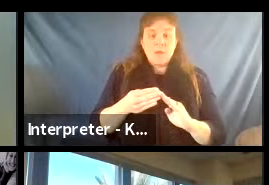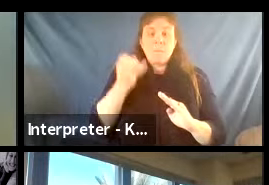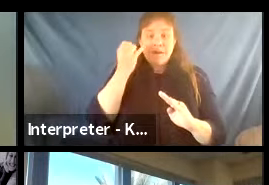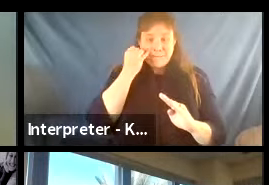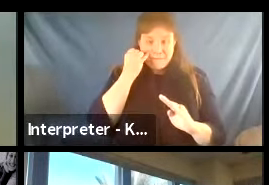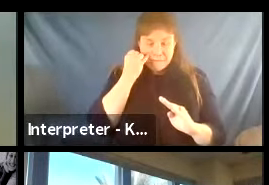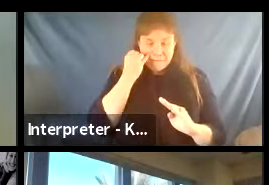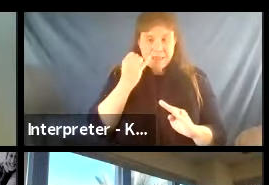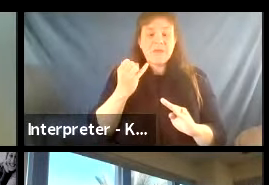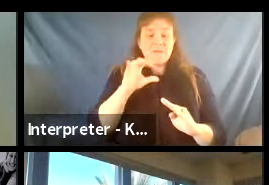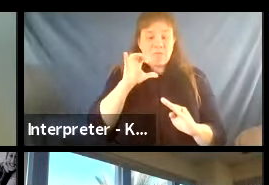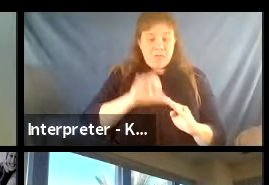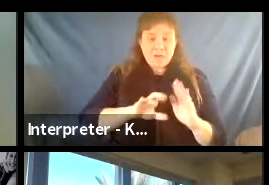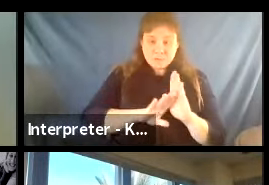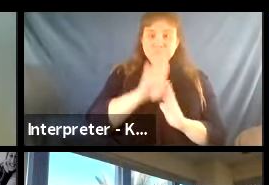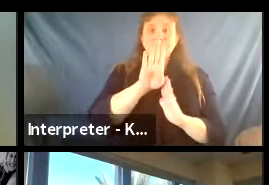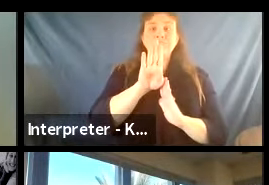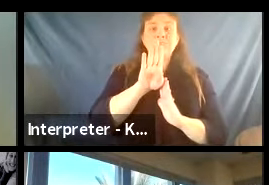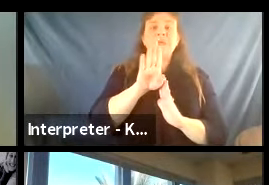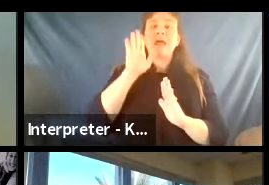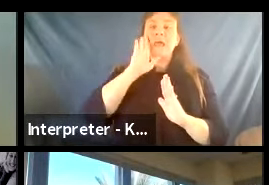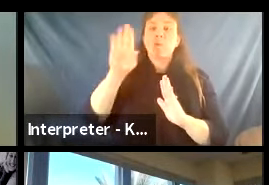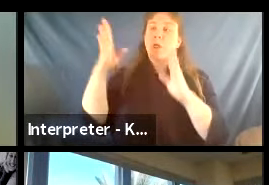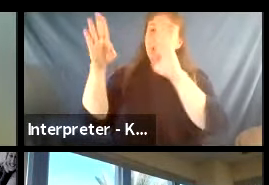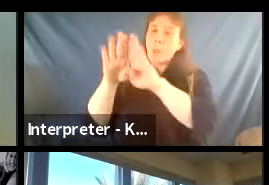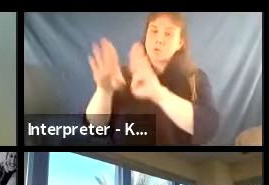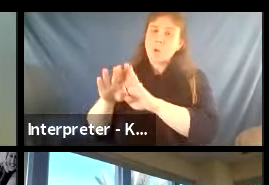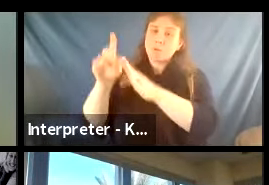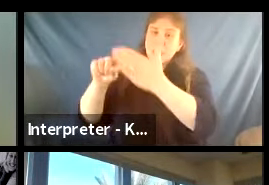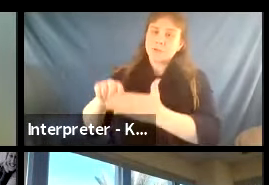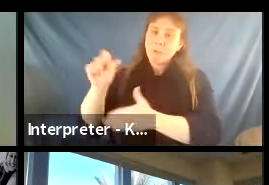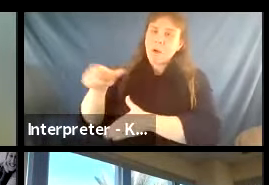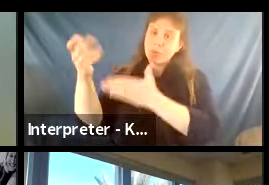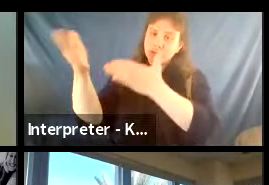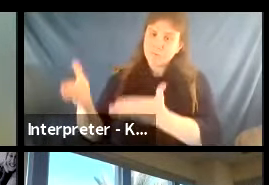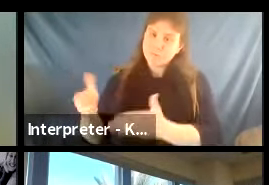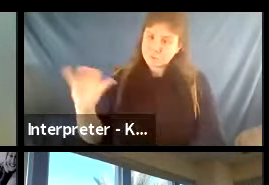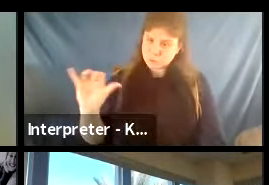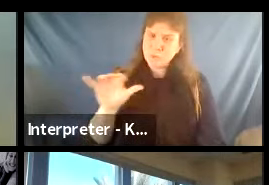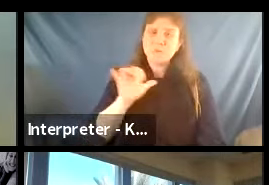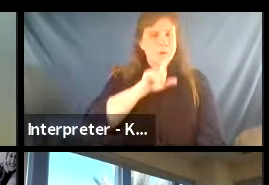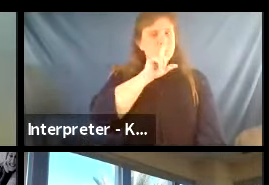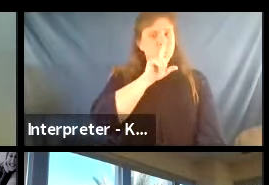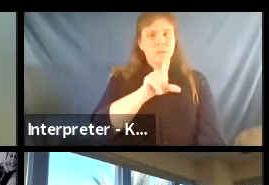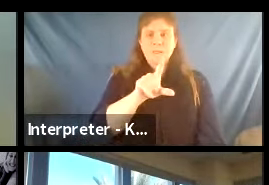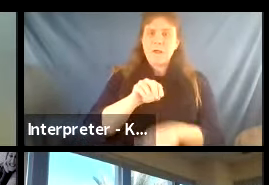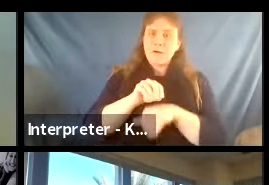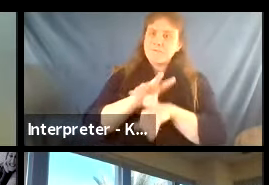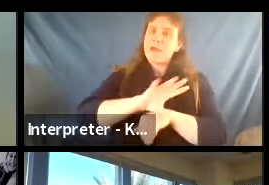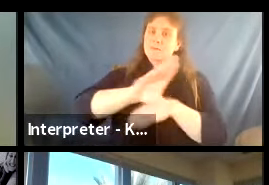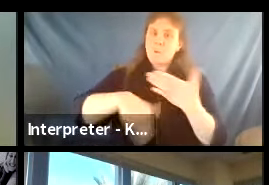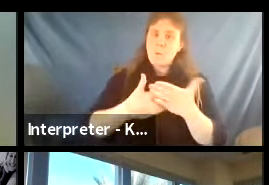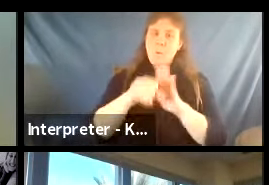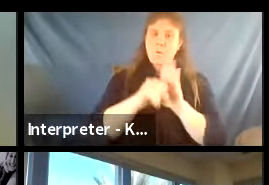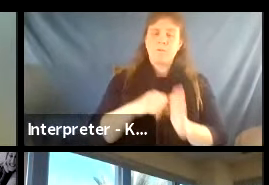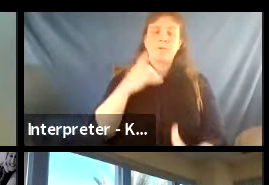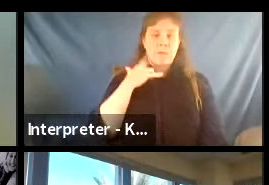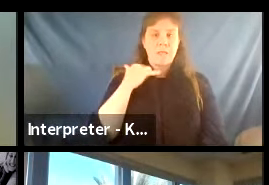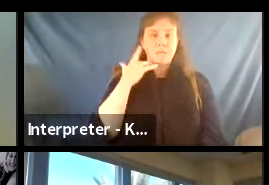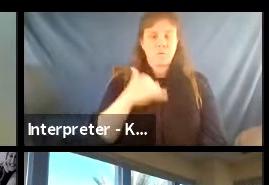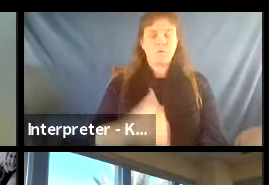general society in general in California. Anyways, I just wanted to point that out.